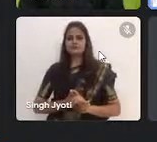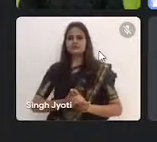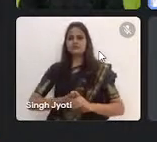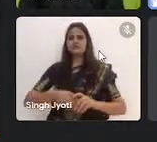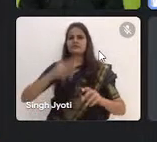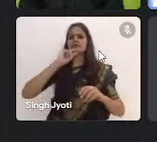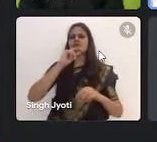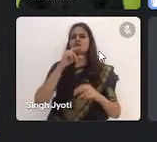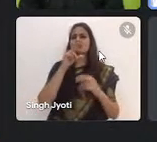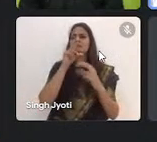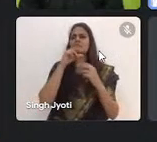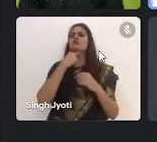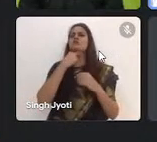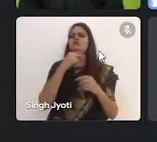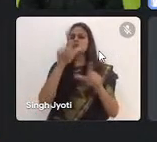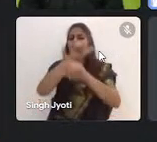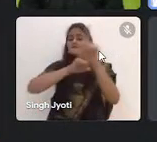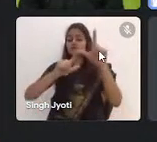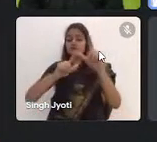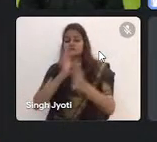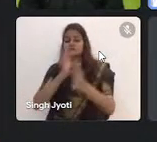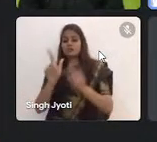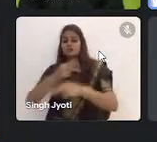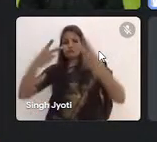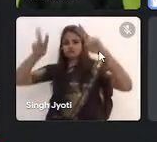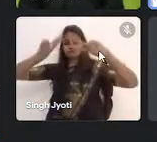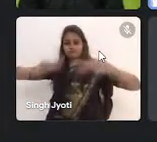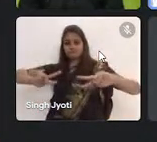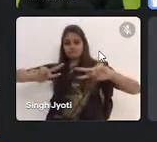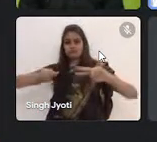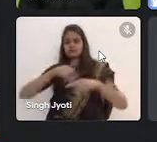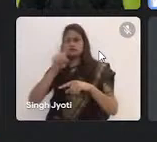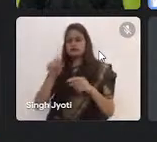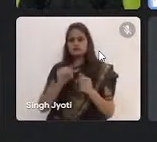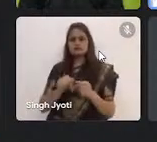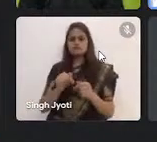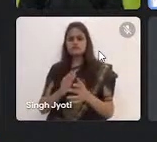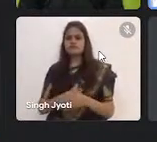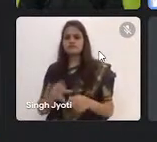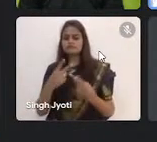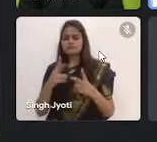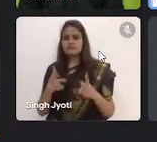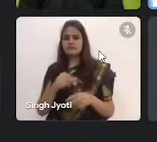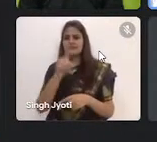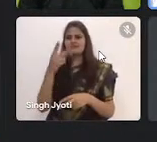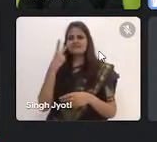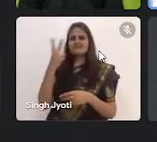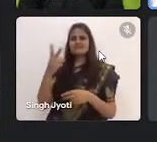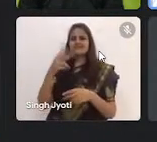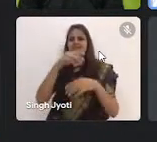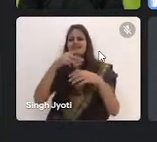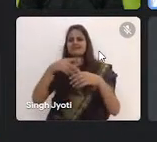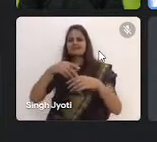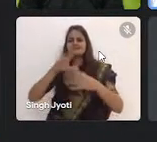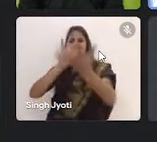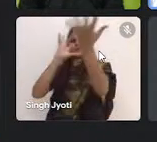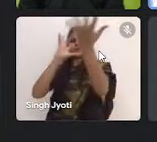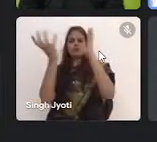weather forecasts on television, totally unnecessary. I mean, you just look at the map, it has all the